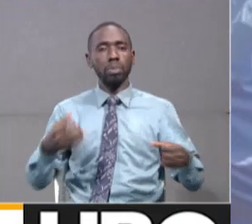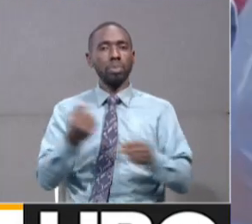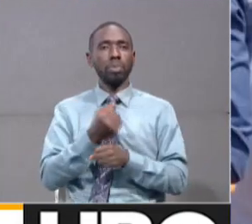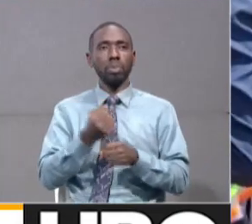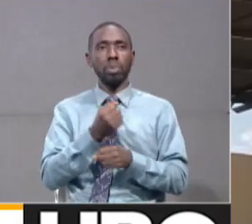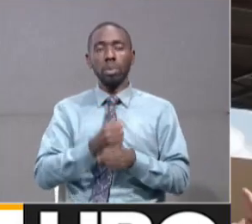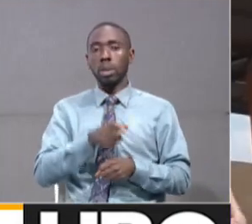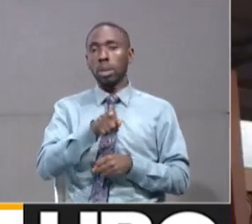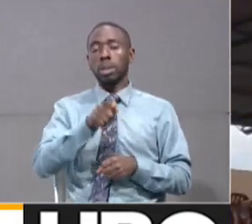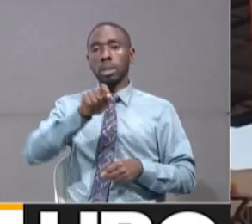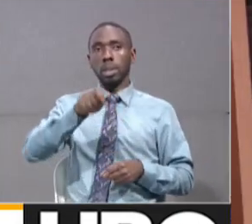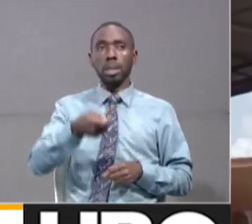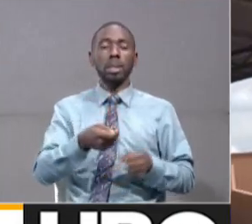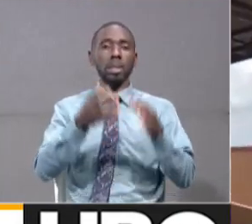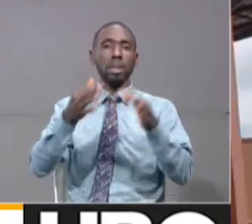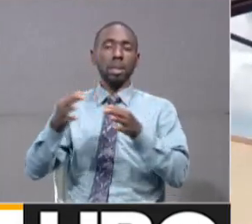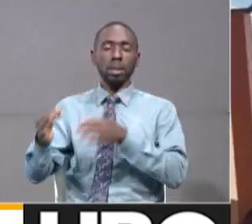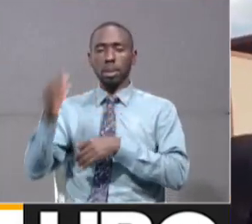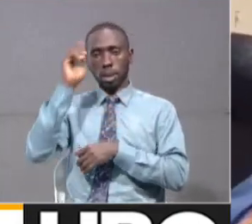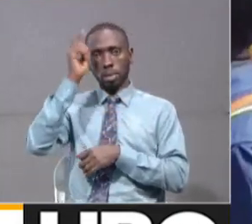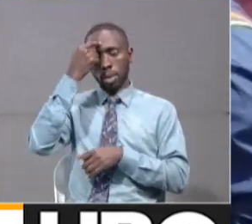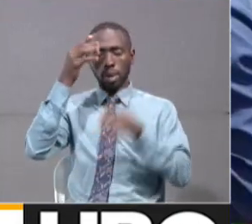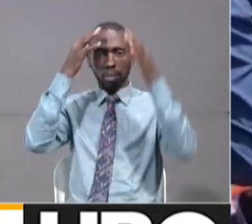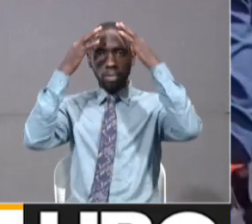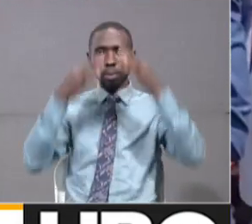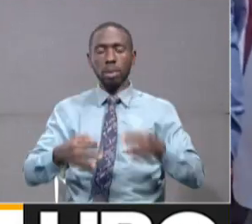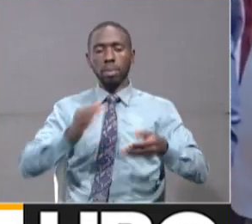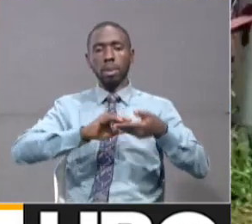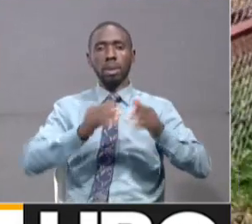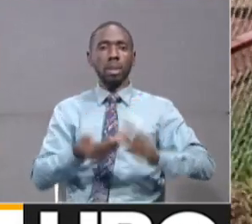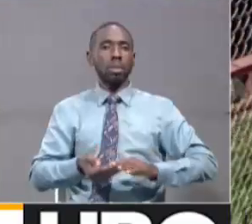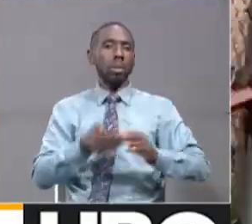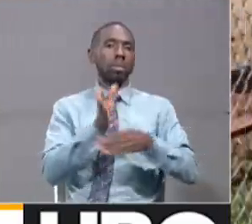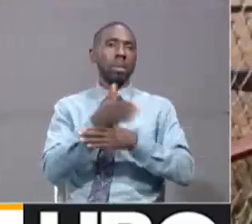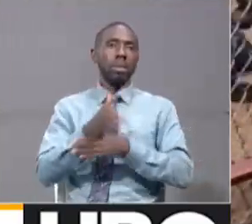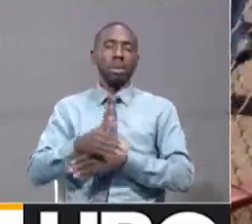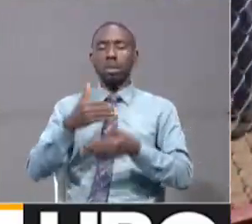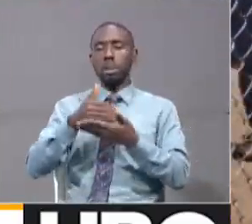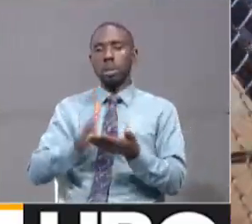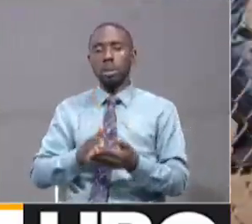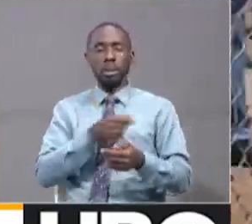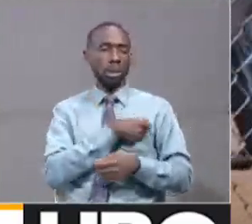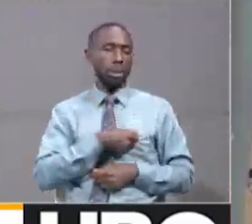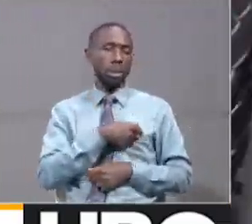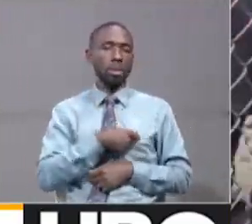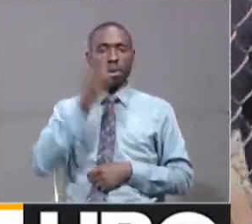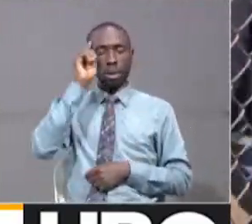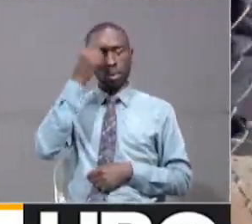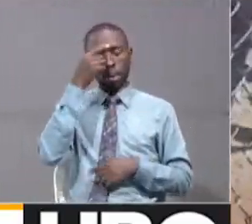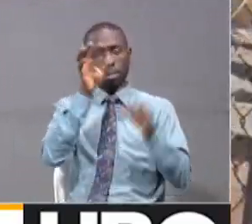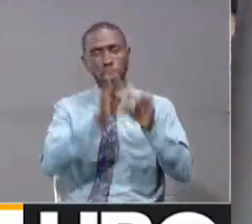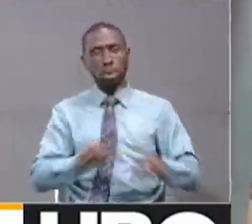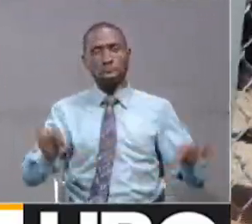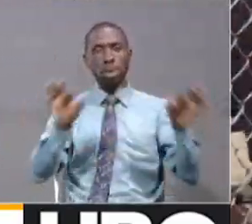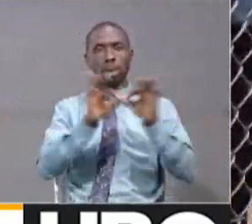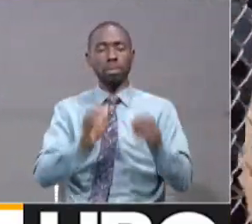of these key assets, government has decided that collaboration among ministries, departments and agencies of government is vital. I